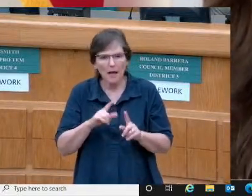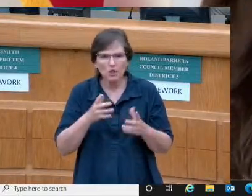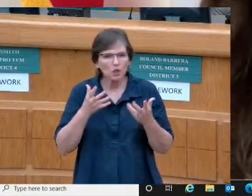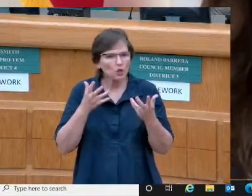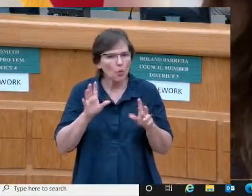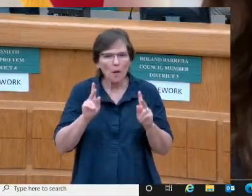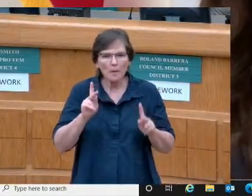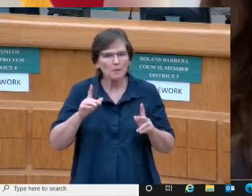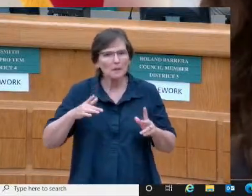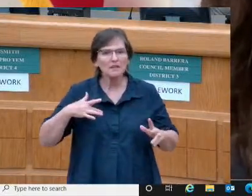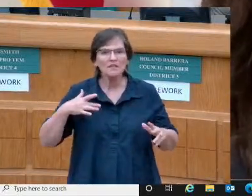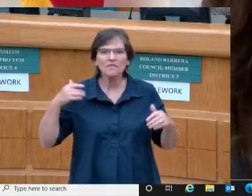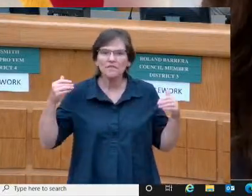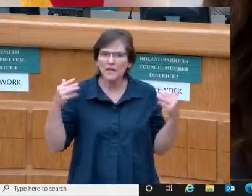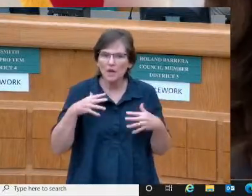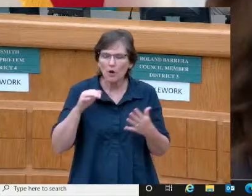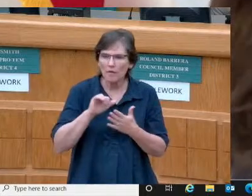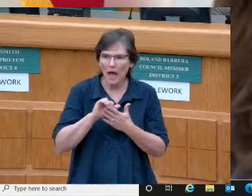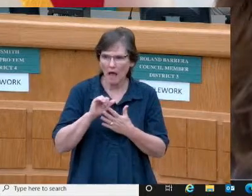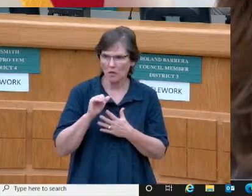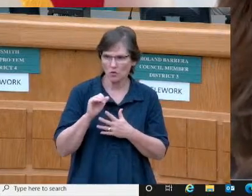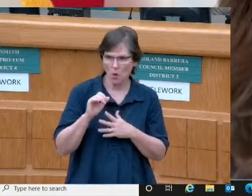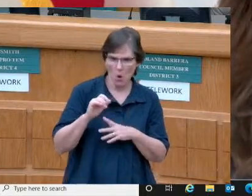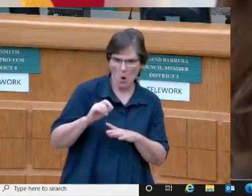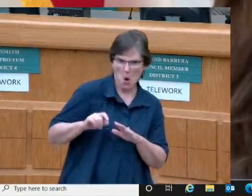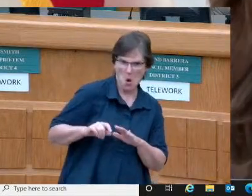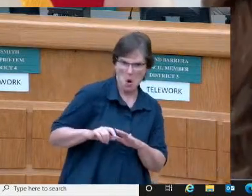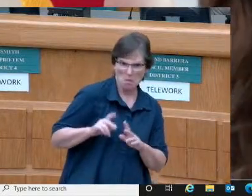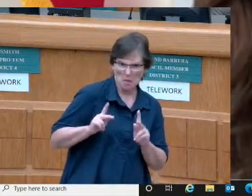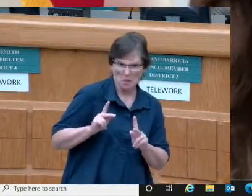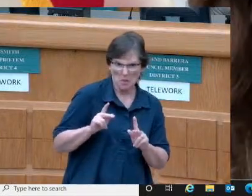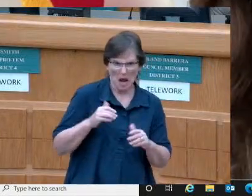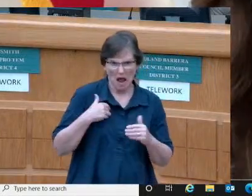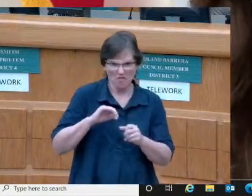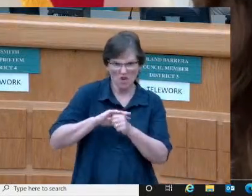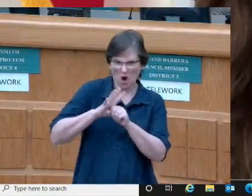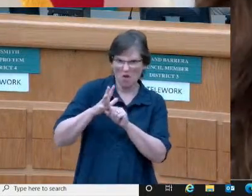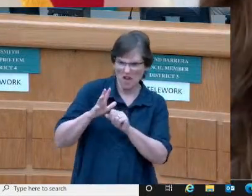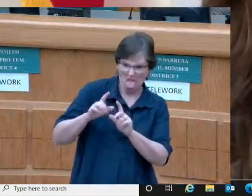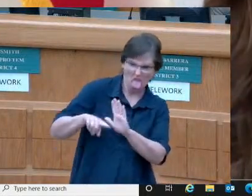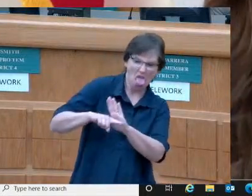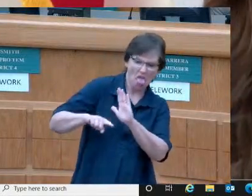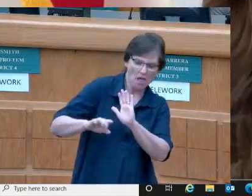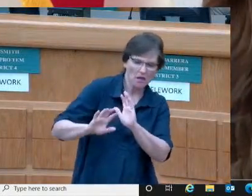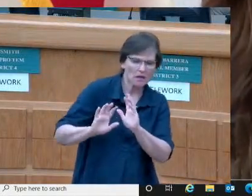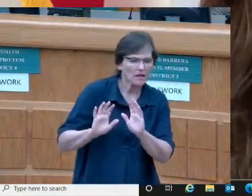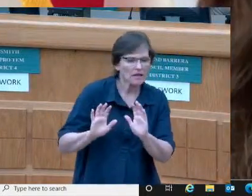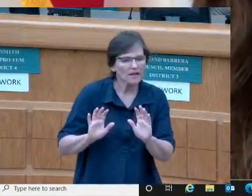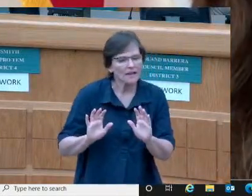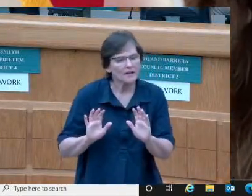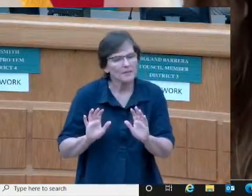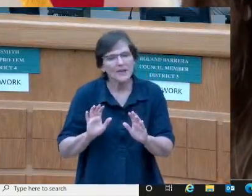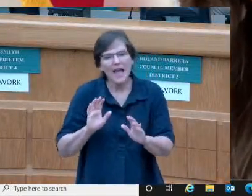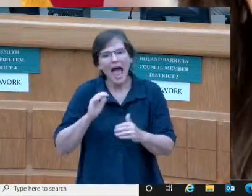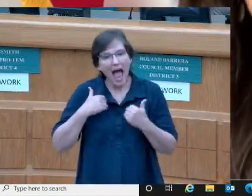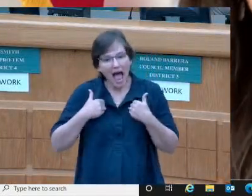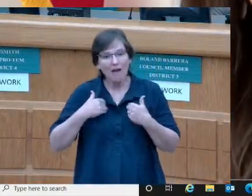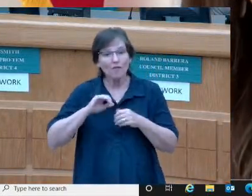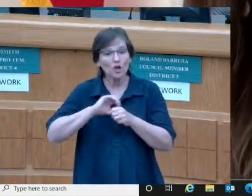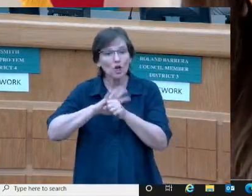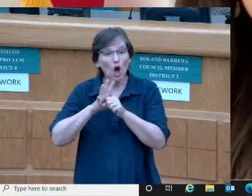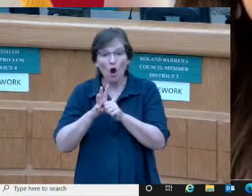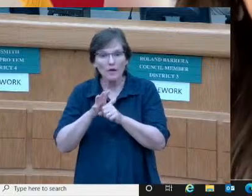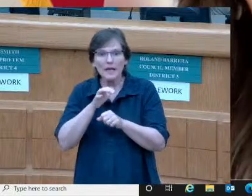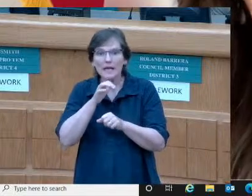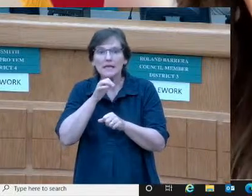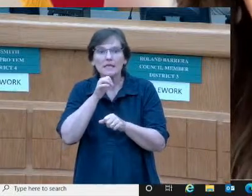sort of stigma because they have COVID. Because getting COVID is not a sign of weakness. And it's not a sign that you've